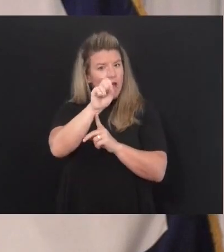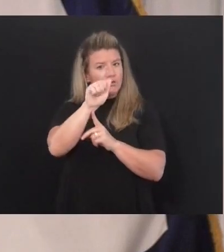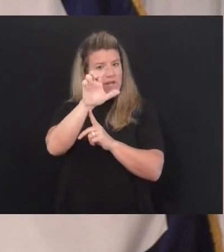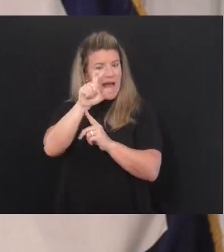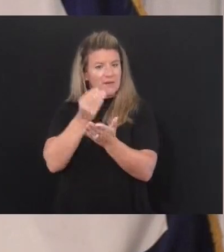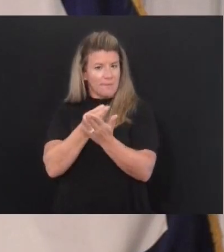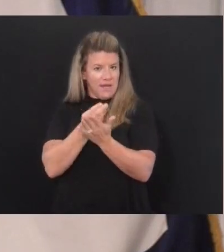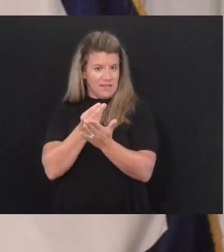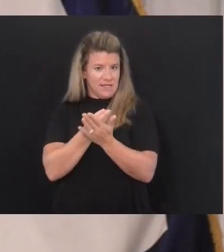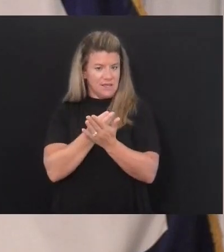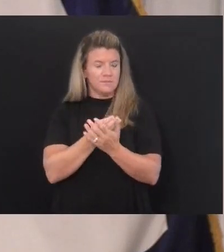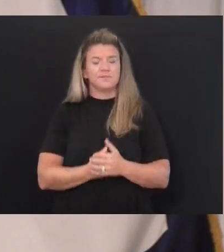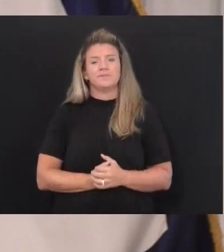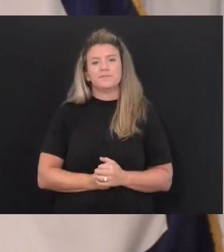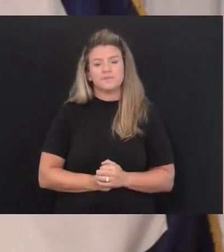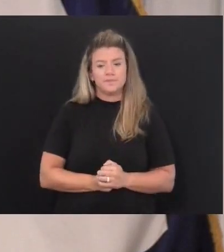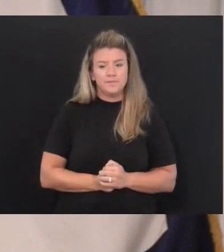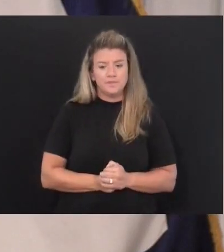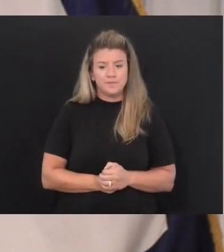to where we're divided